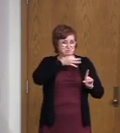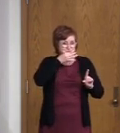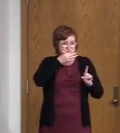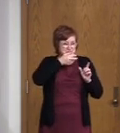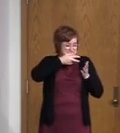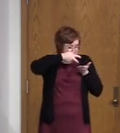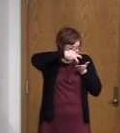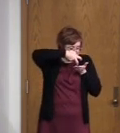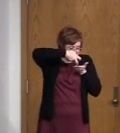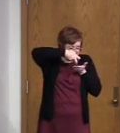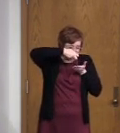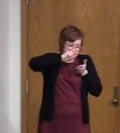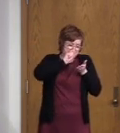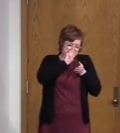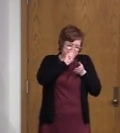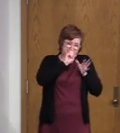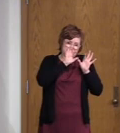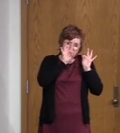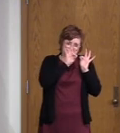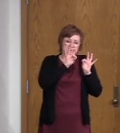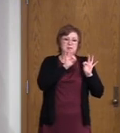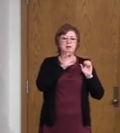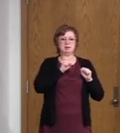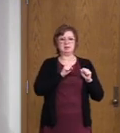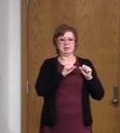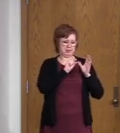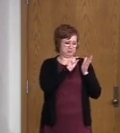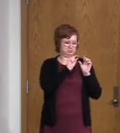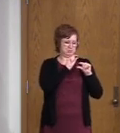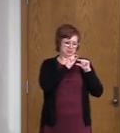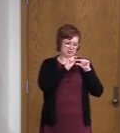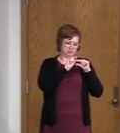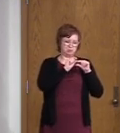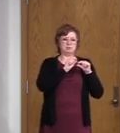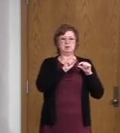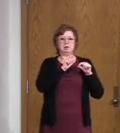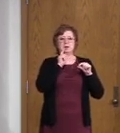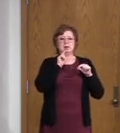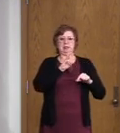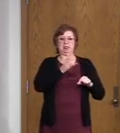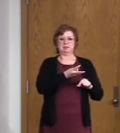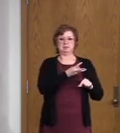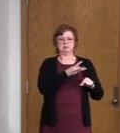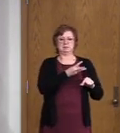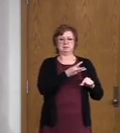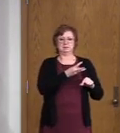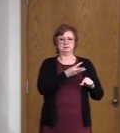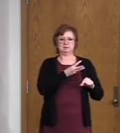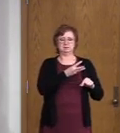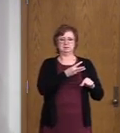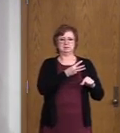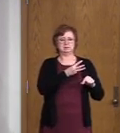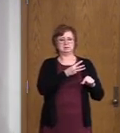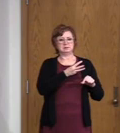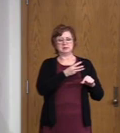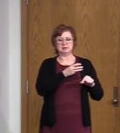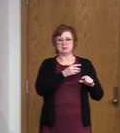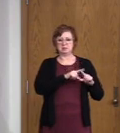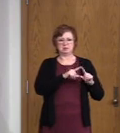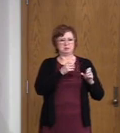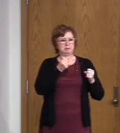able to consistently achieve that. And that will be very important to be able to realize that 6 dose